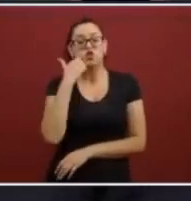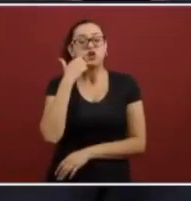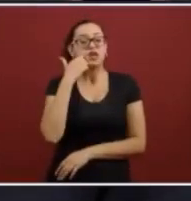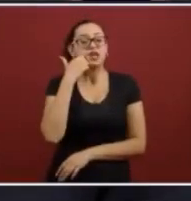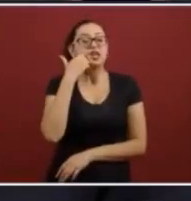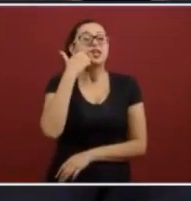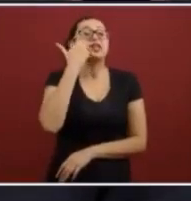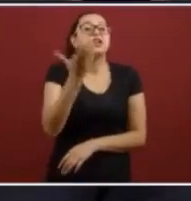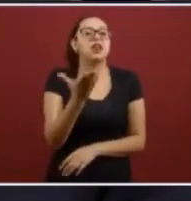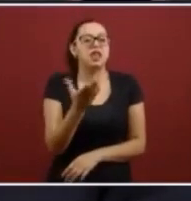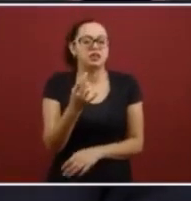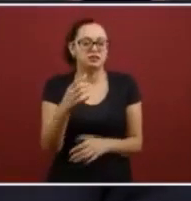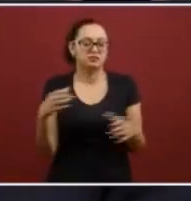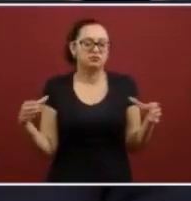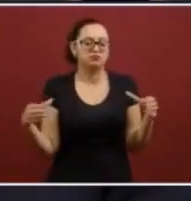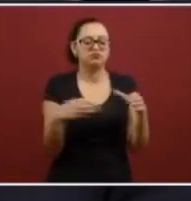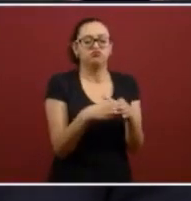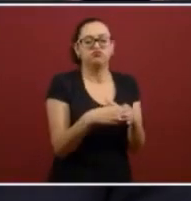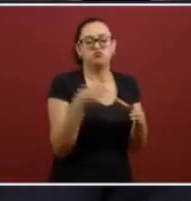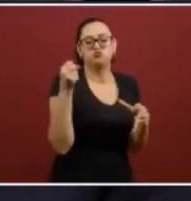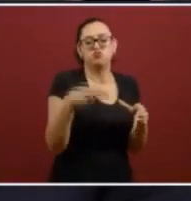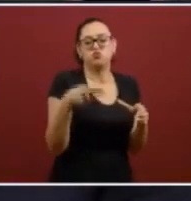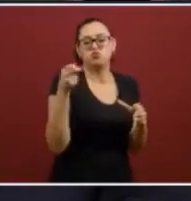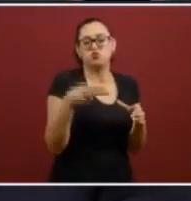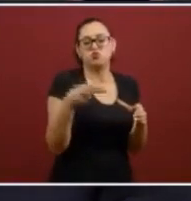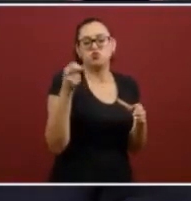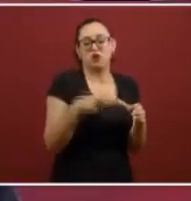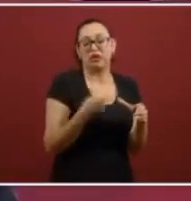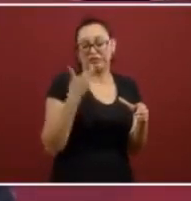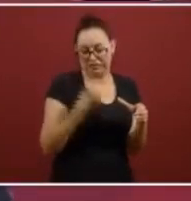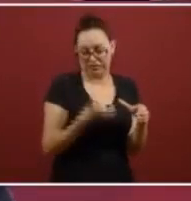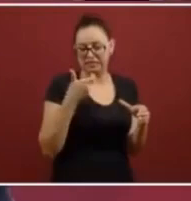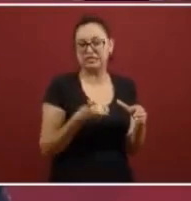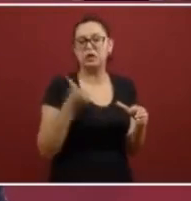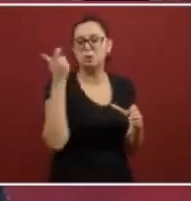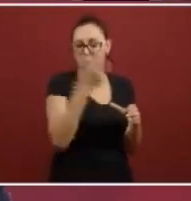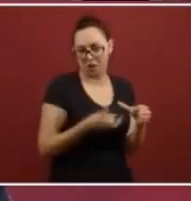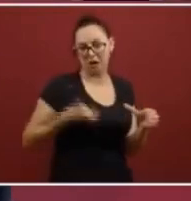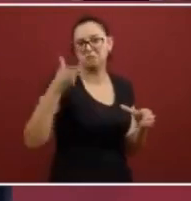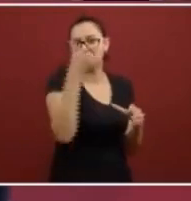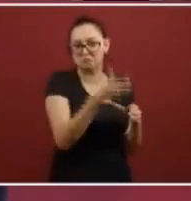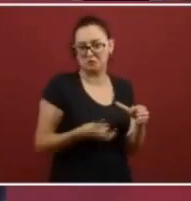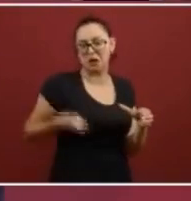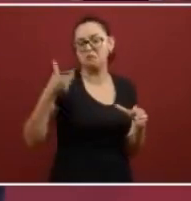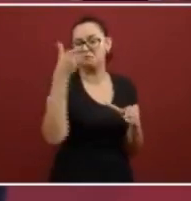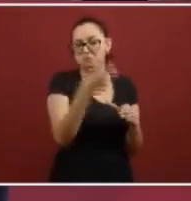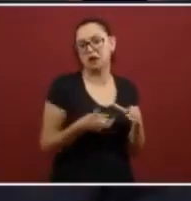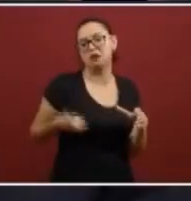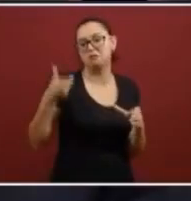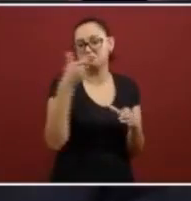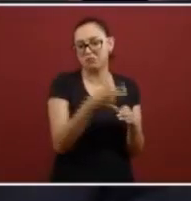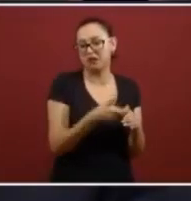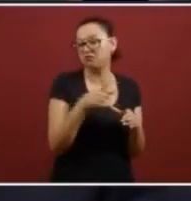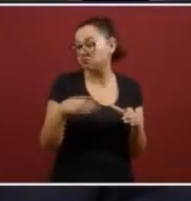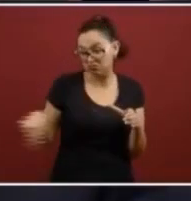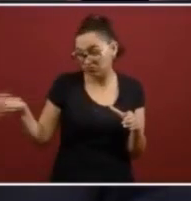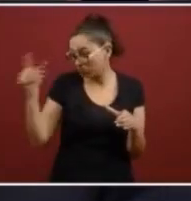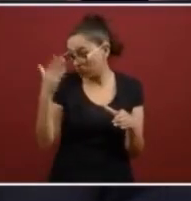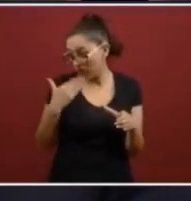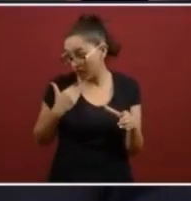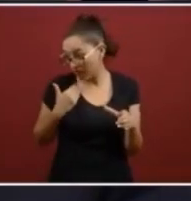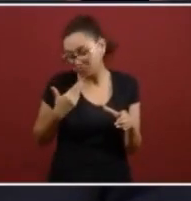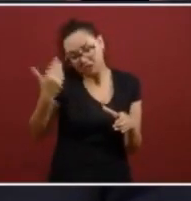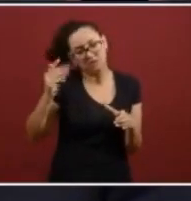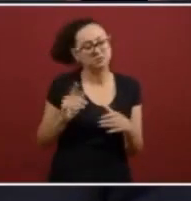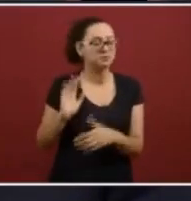hace 30 Well, años. he says actually, Que for about 30 estudiara years y que they were tuviese trying para to, pagar colegiaturas. the previous governments were El